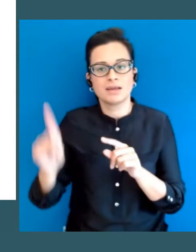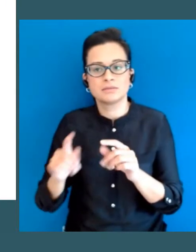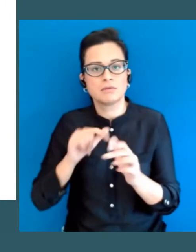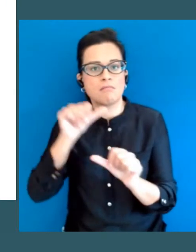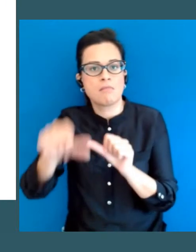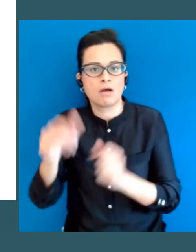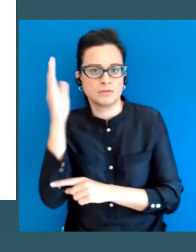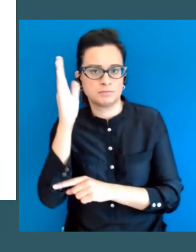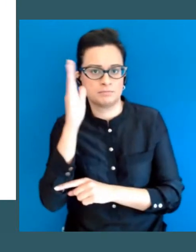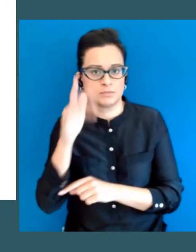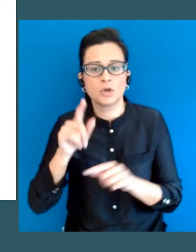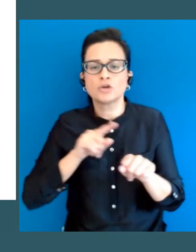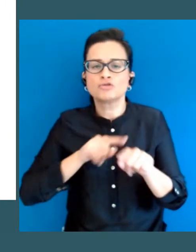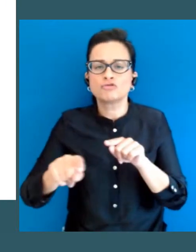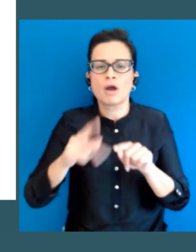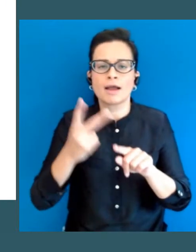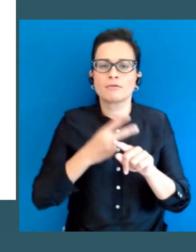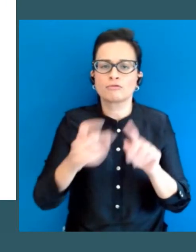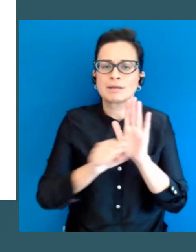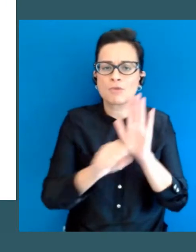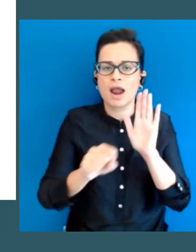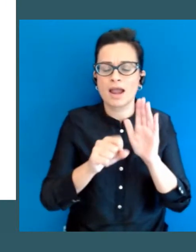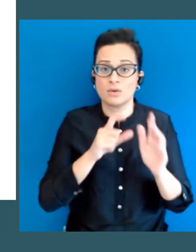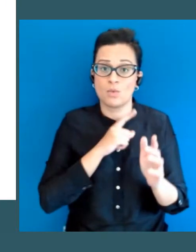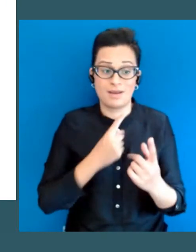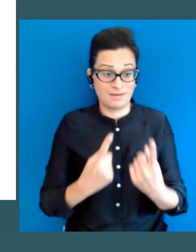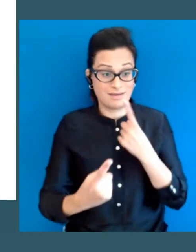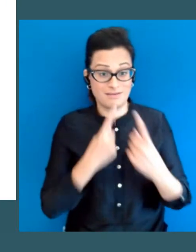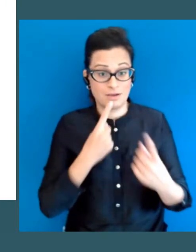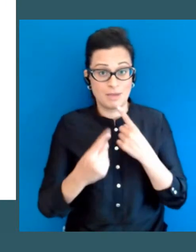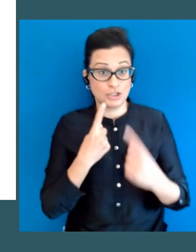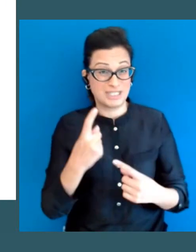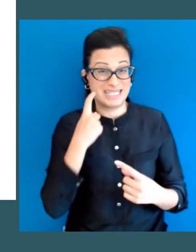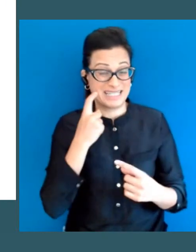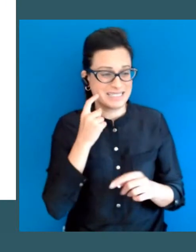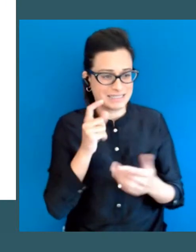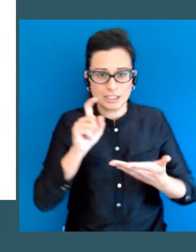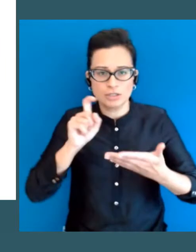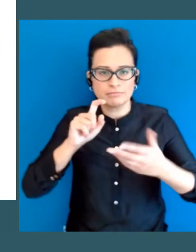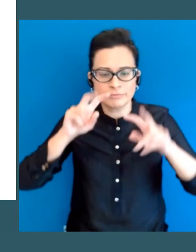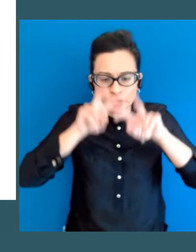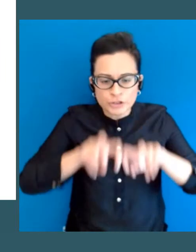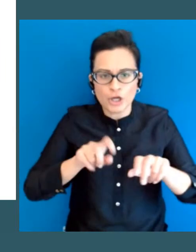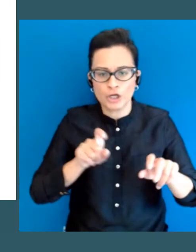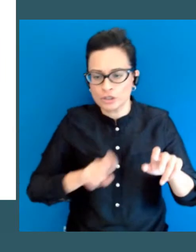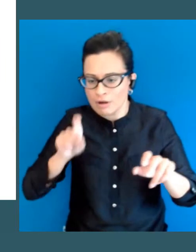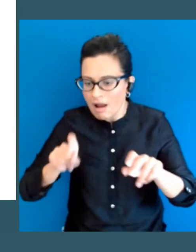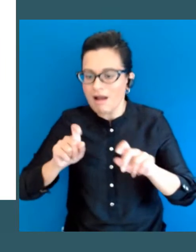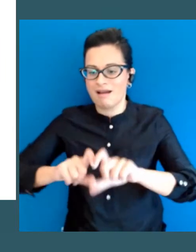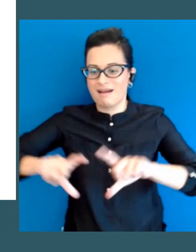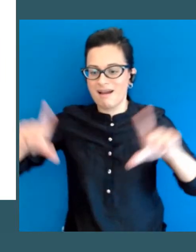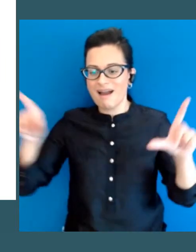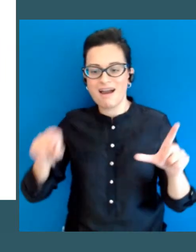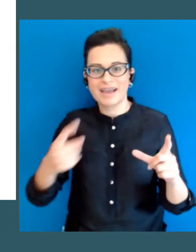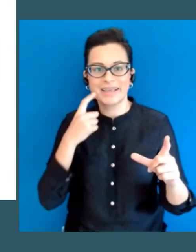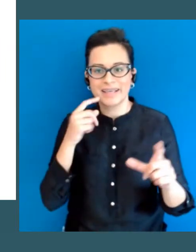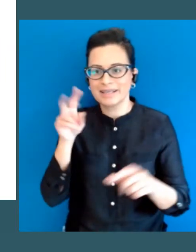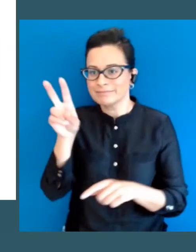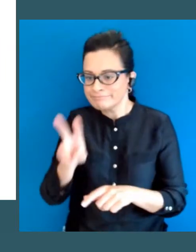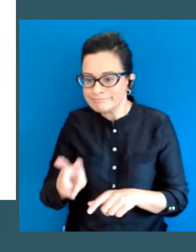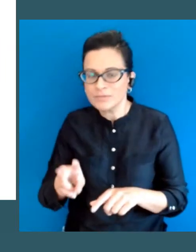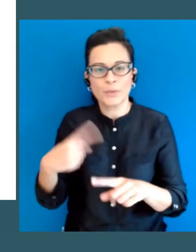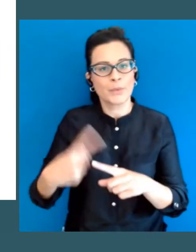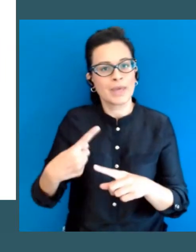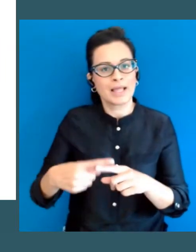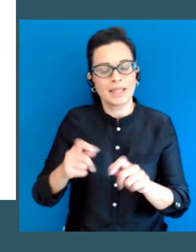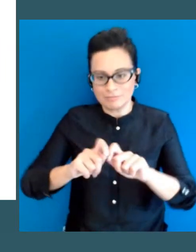rebrand and look at it so that the information is easier to search. It's much easier to get the information quickly based on